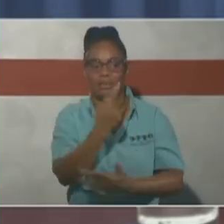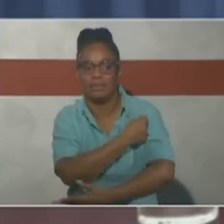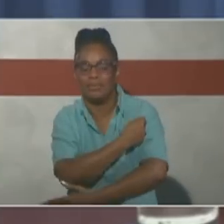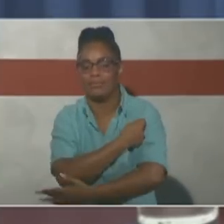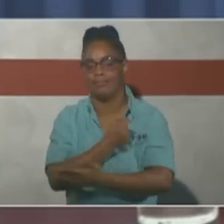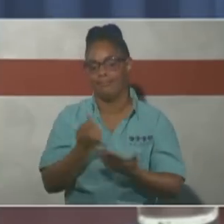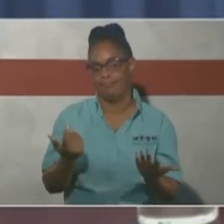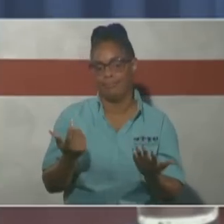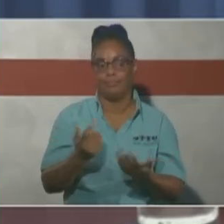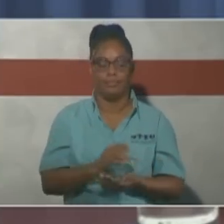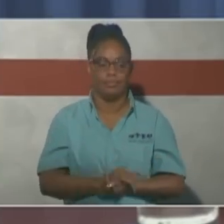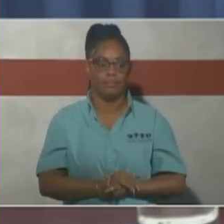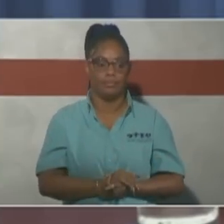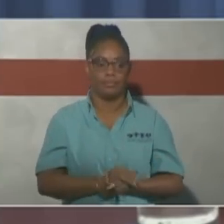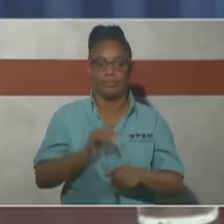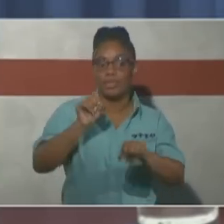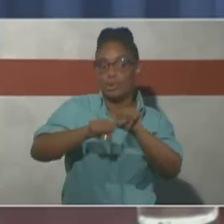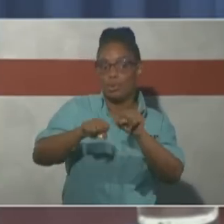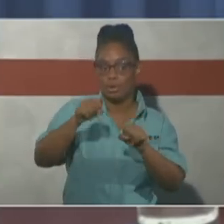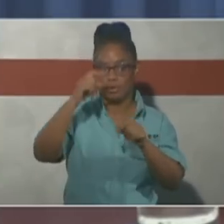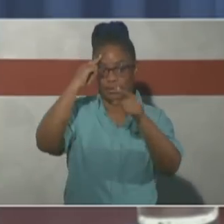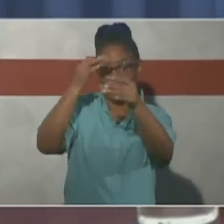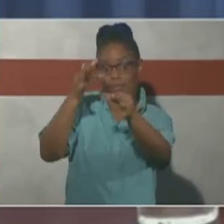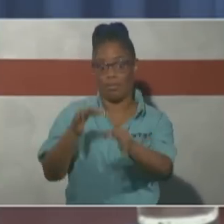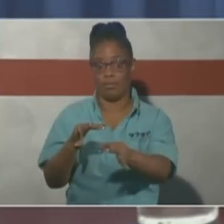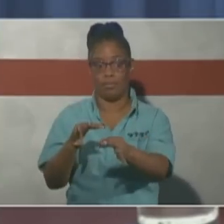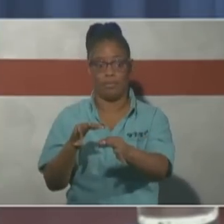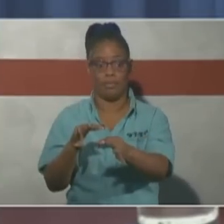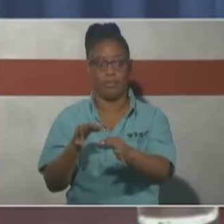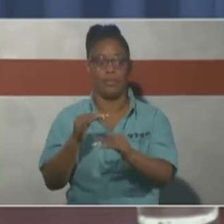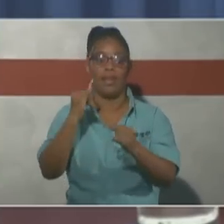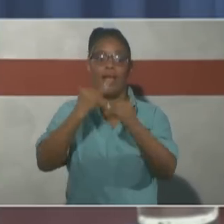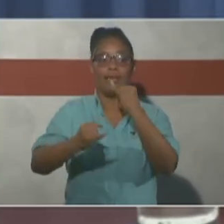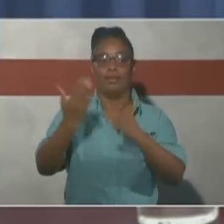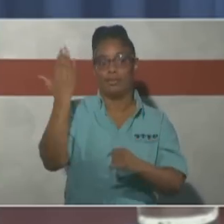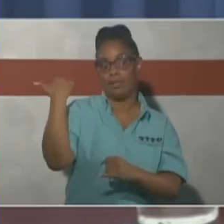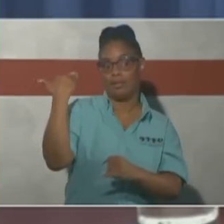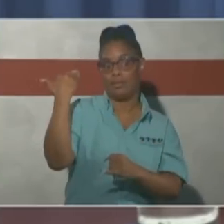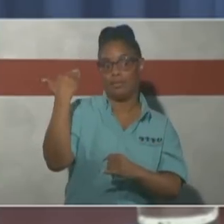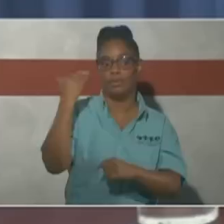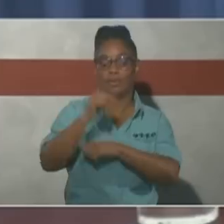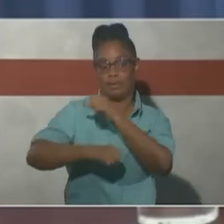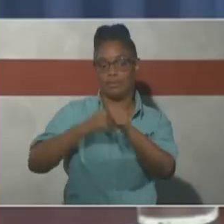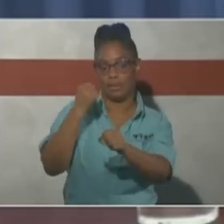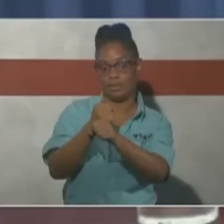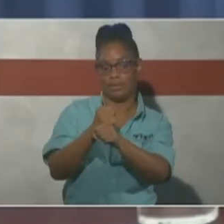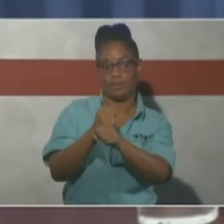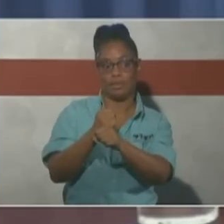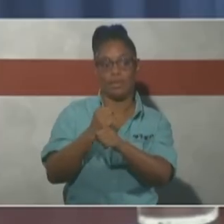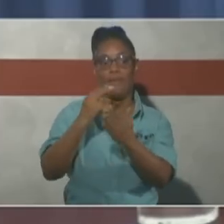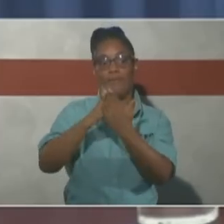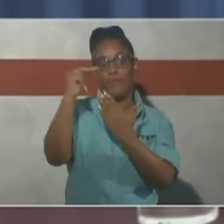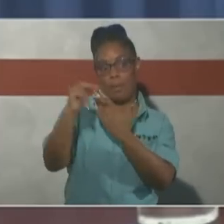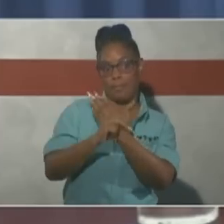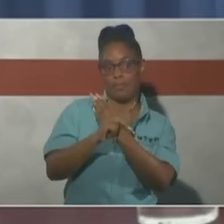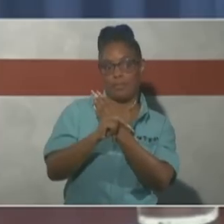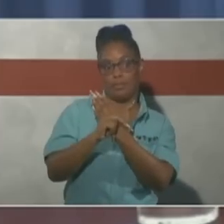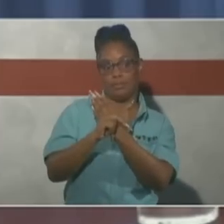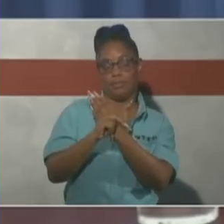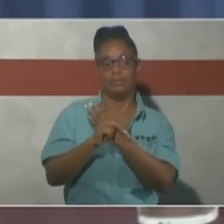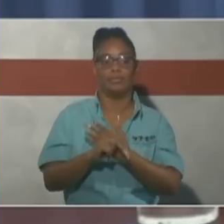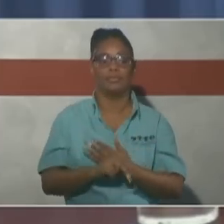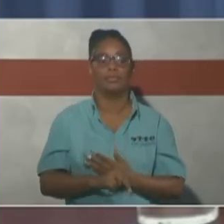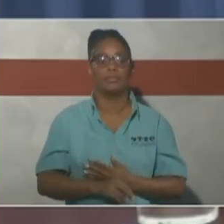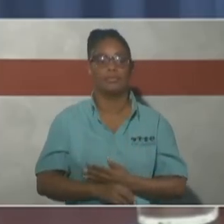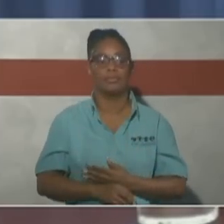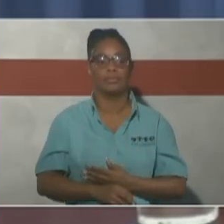that room. We do not want patients coming in who are ill and who are unvaccinated. And that